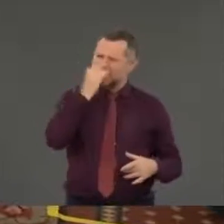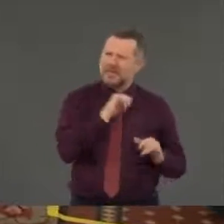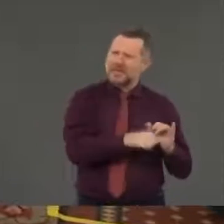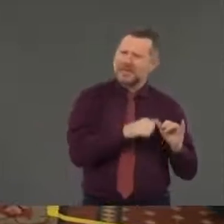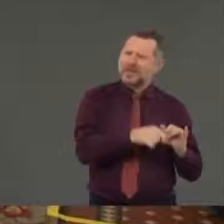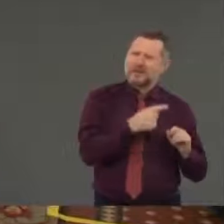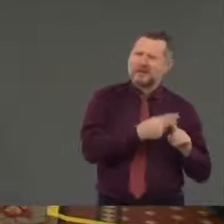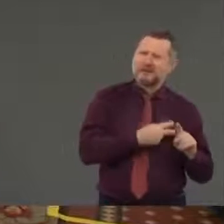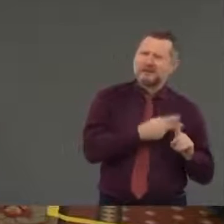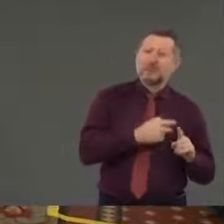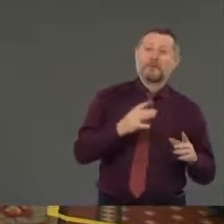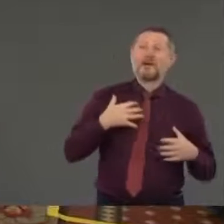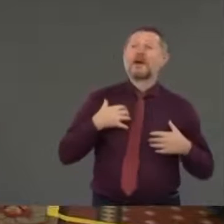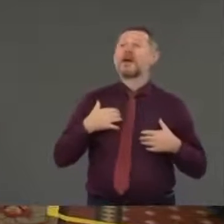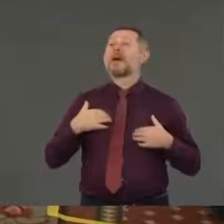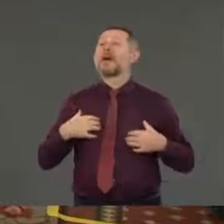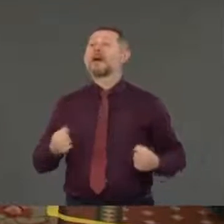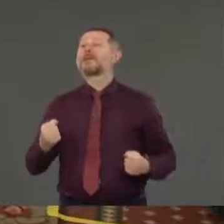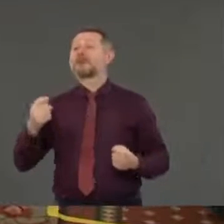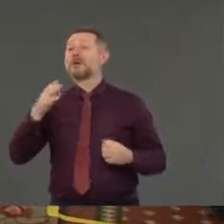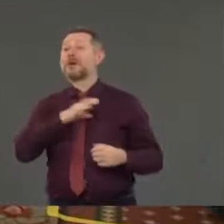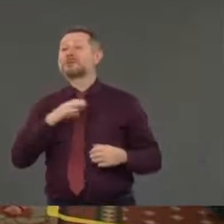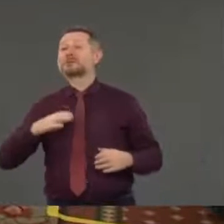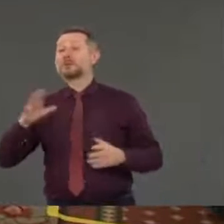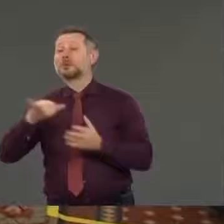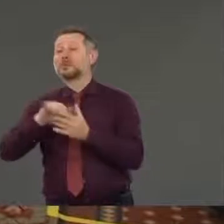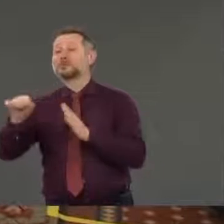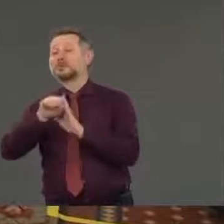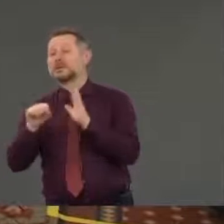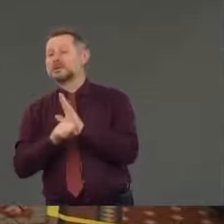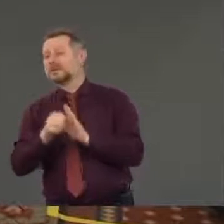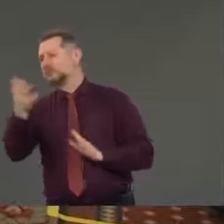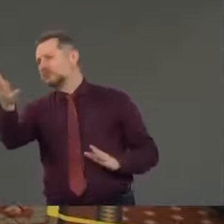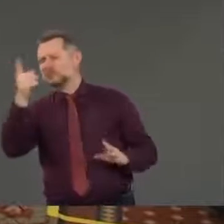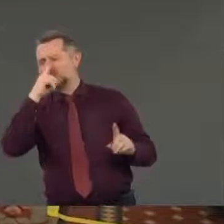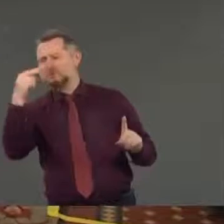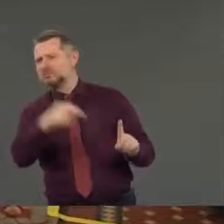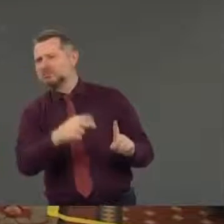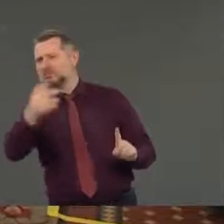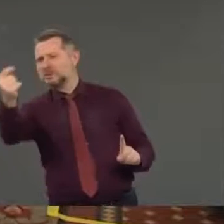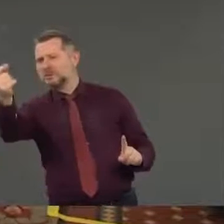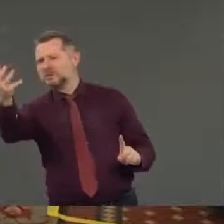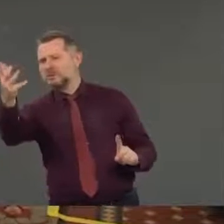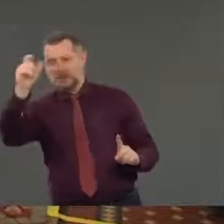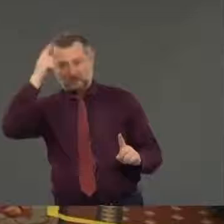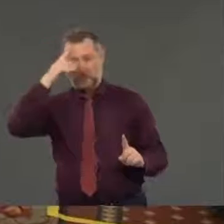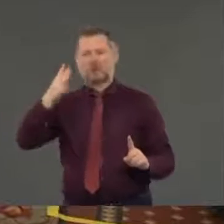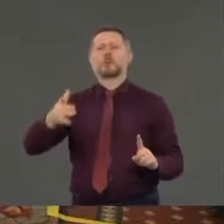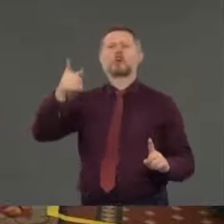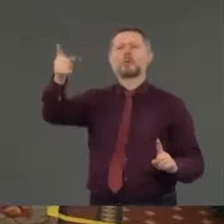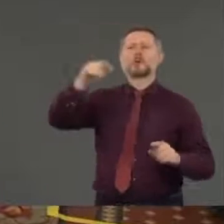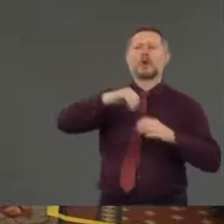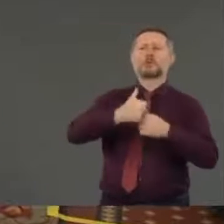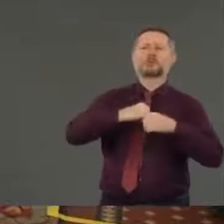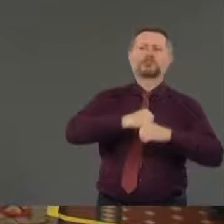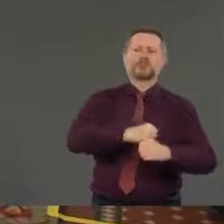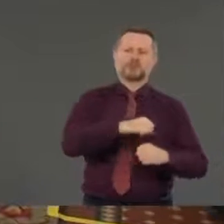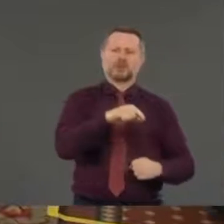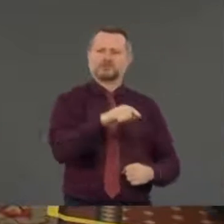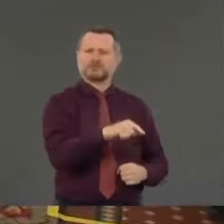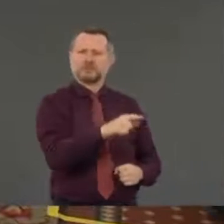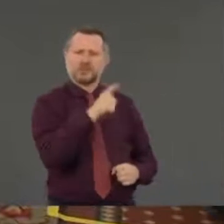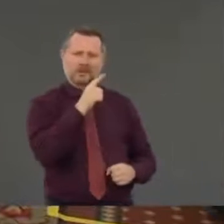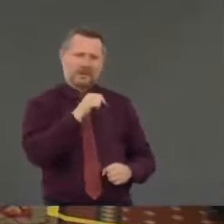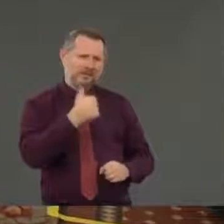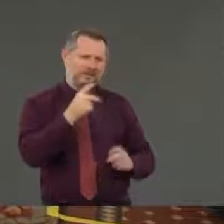is New York seeing and learning about these issues? And for the governor, how is the state going to protect elderly or immunocompromised workers who are afraid to go